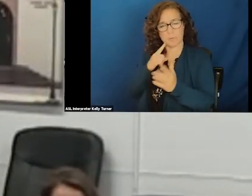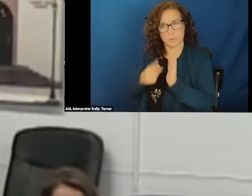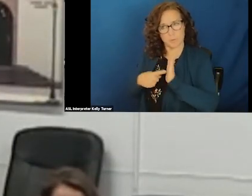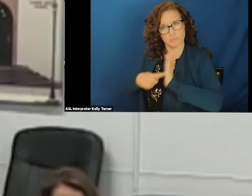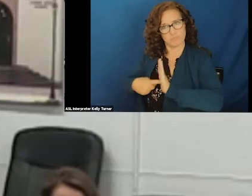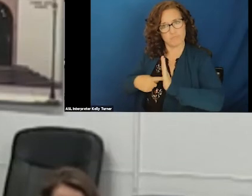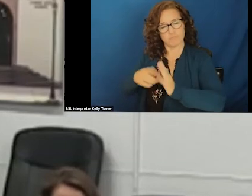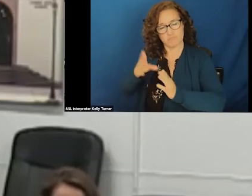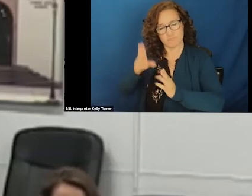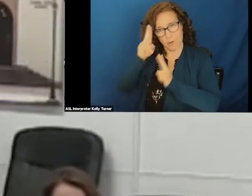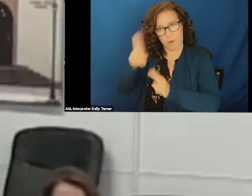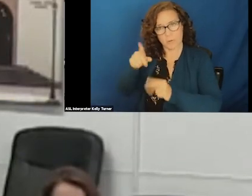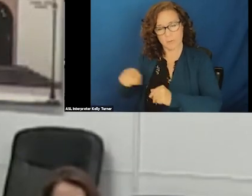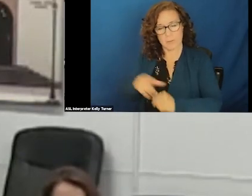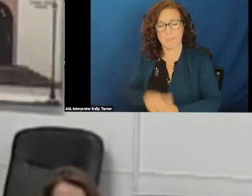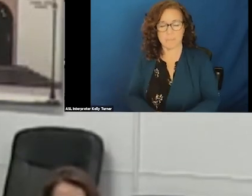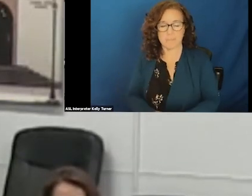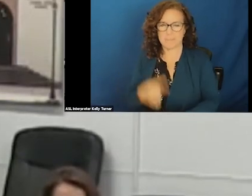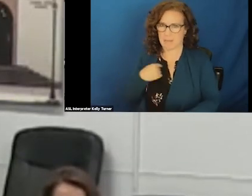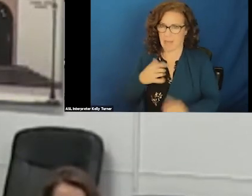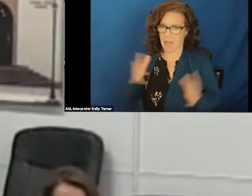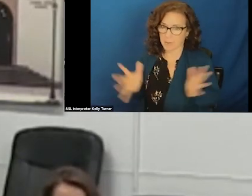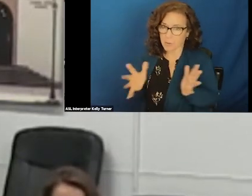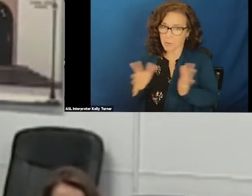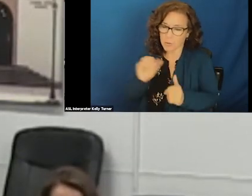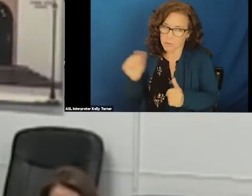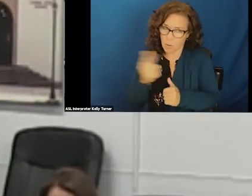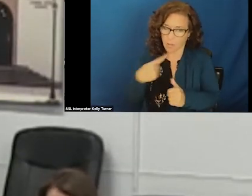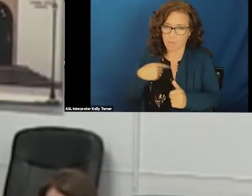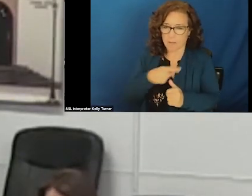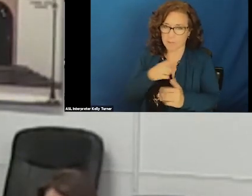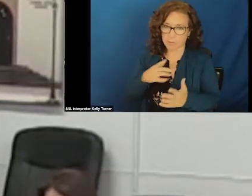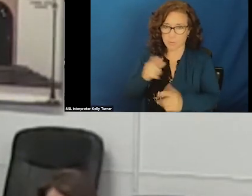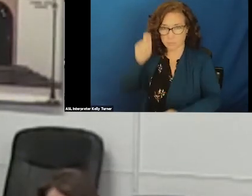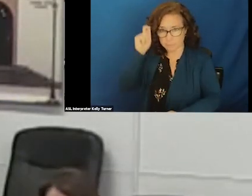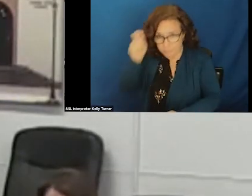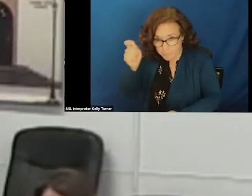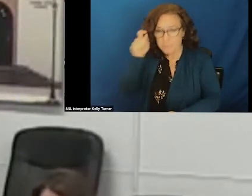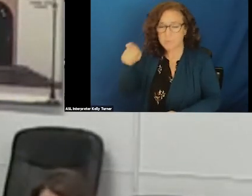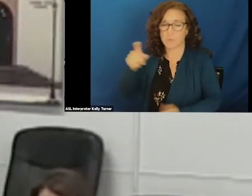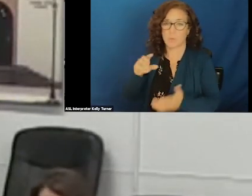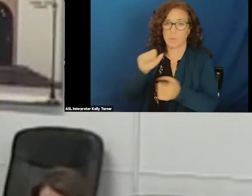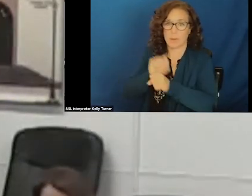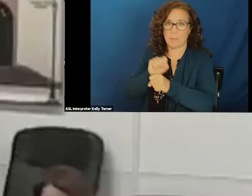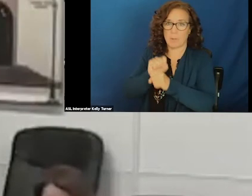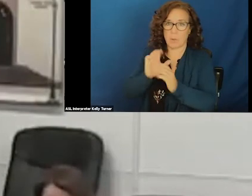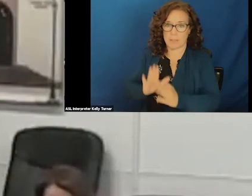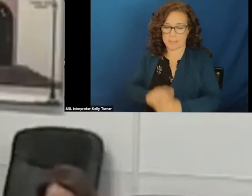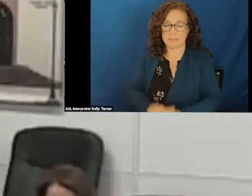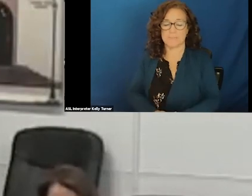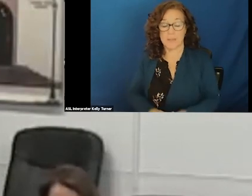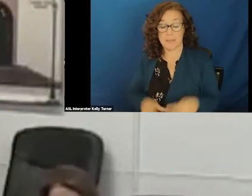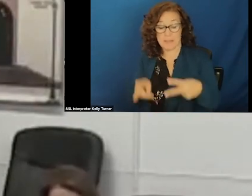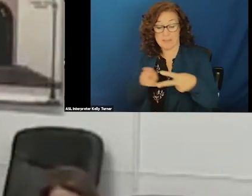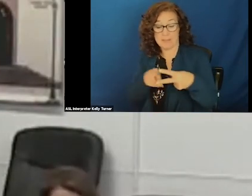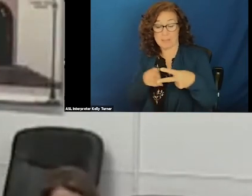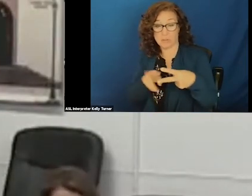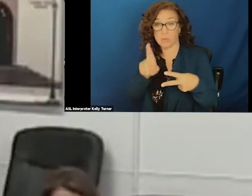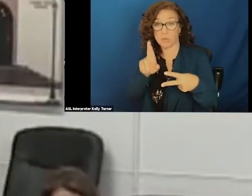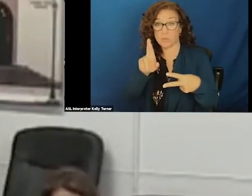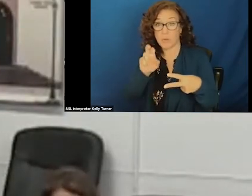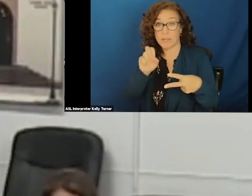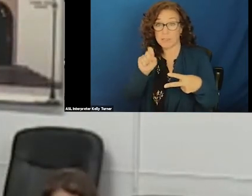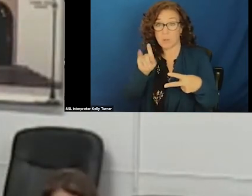So these two resolutions, the one is a resolution in collaboration with both bargaining units. They support